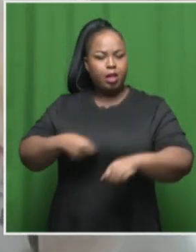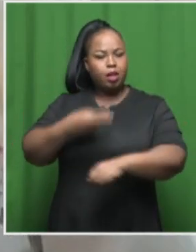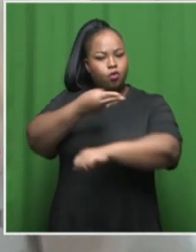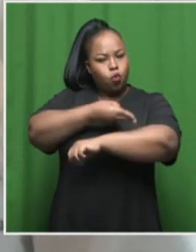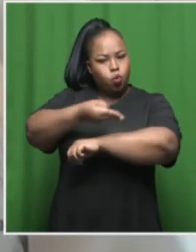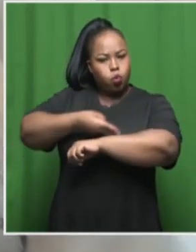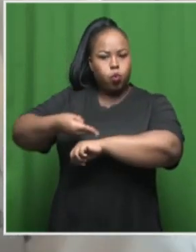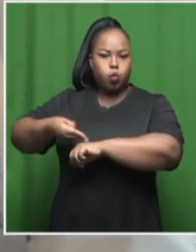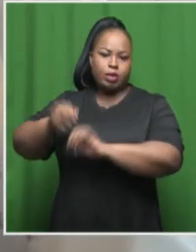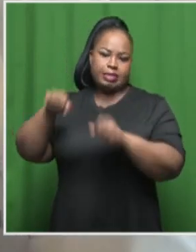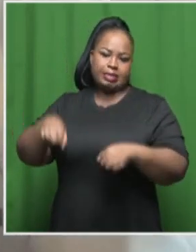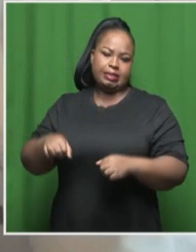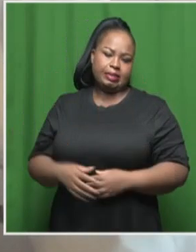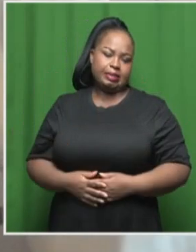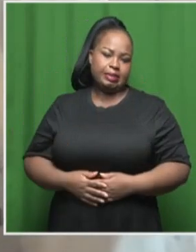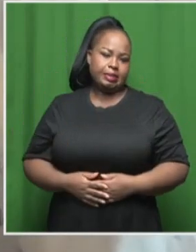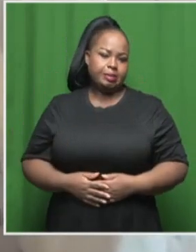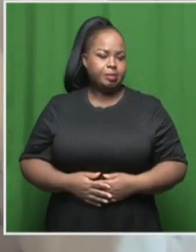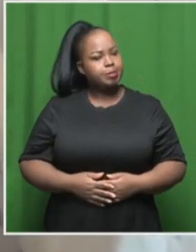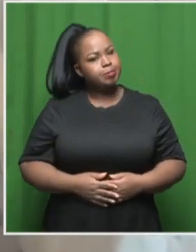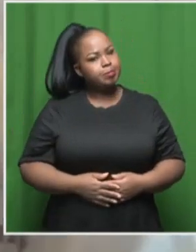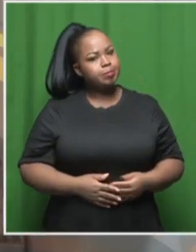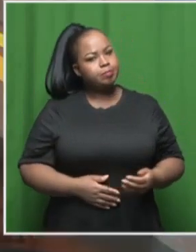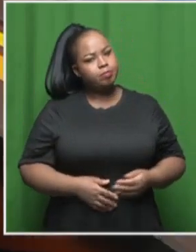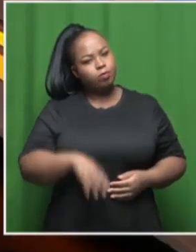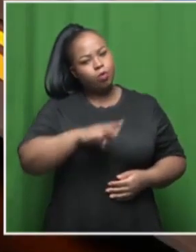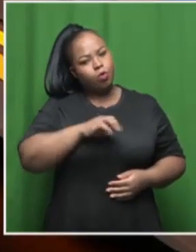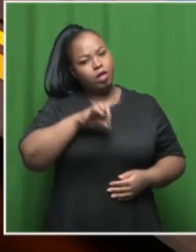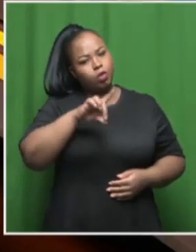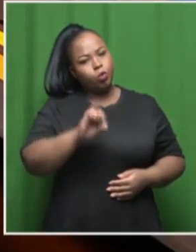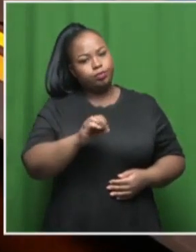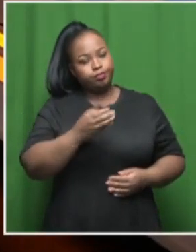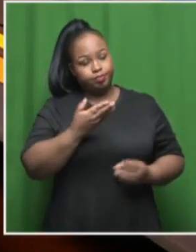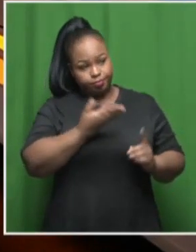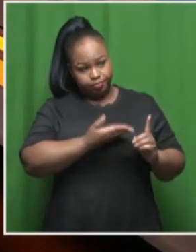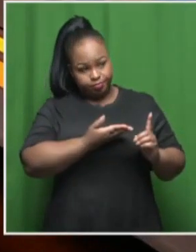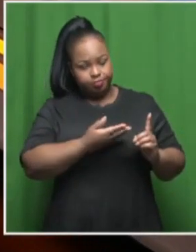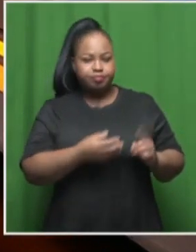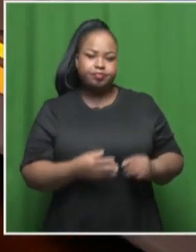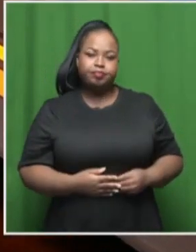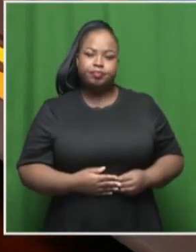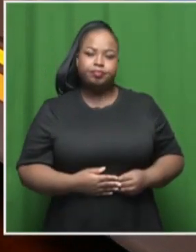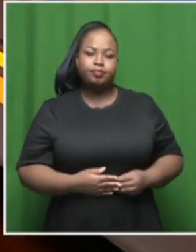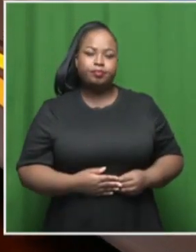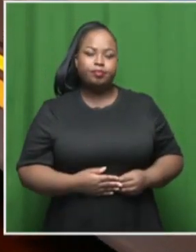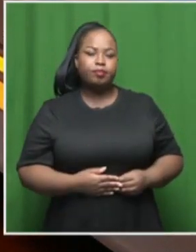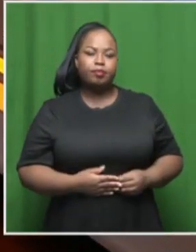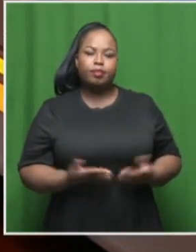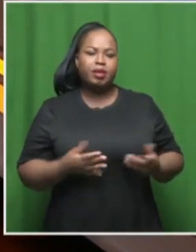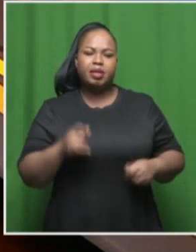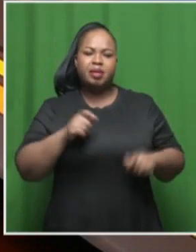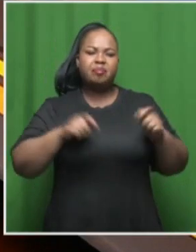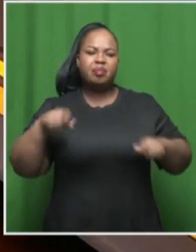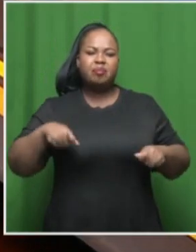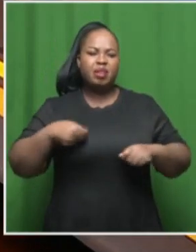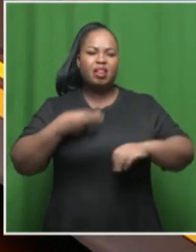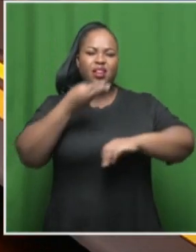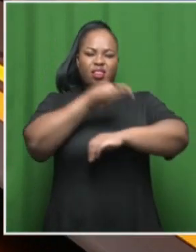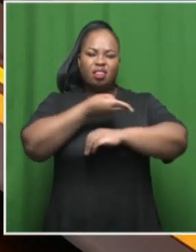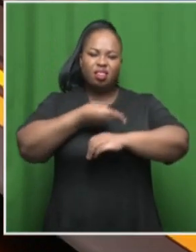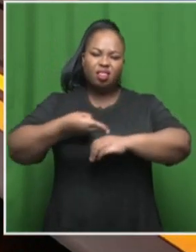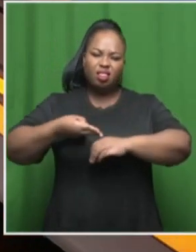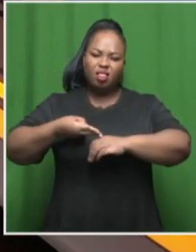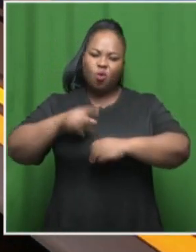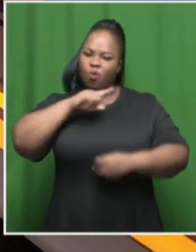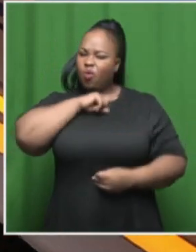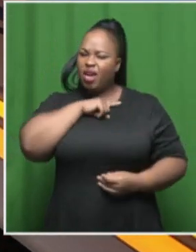yes, definitely. All right. Now, Waldo, in terms of, you know, the reasons why people do tattoos, is